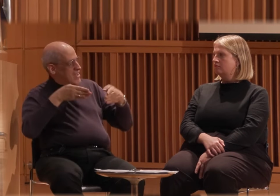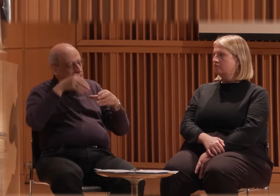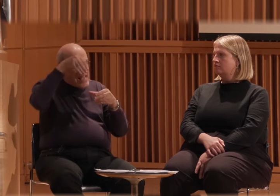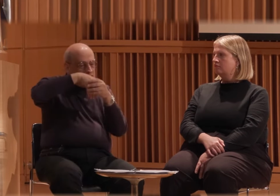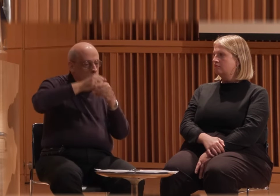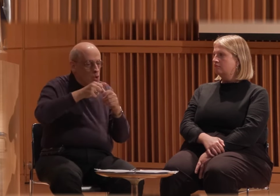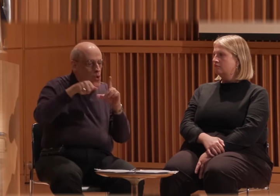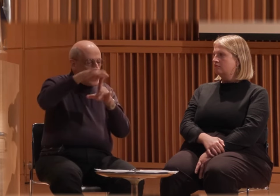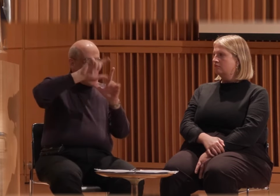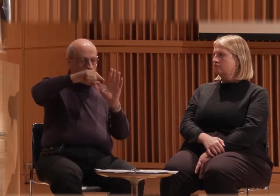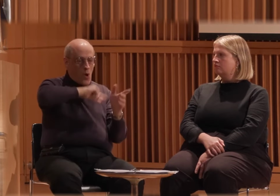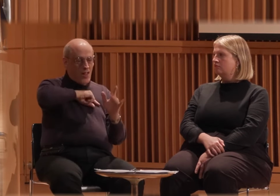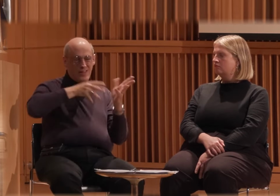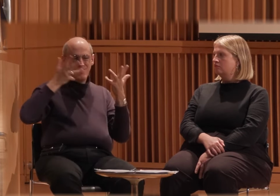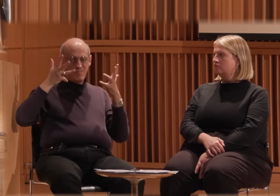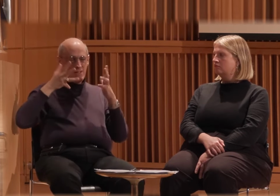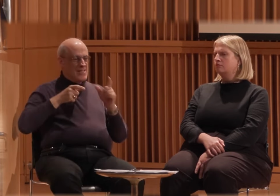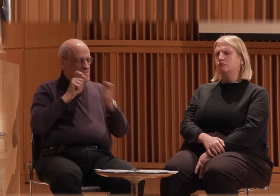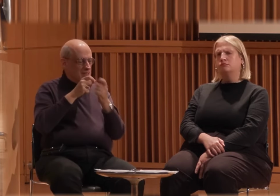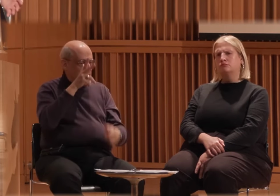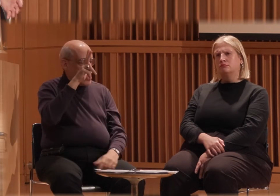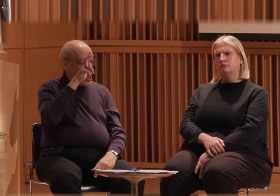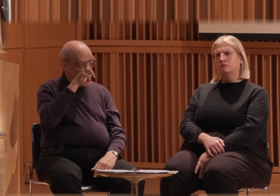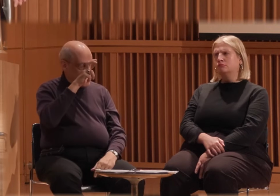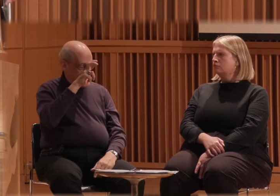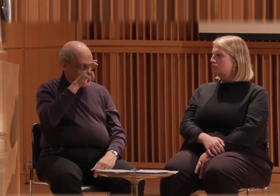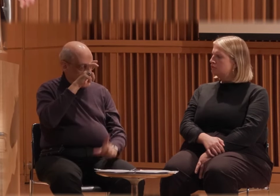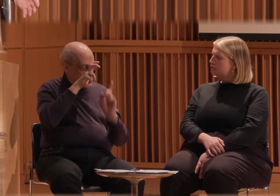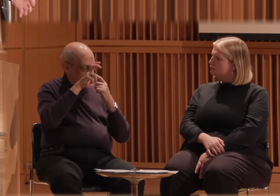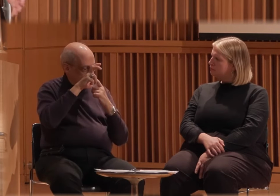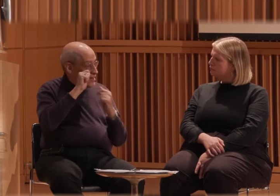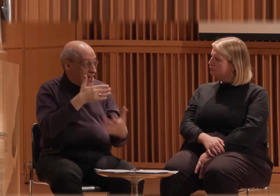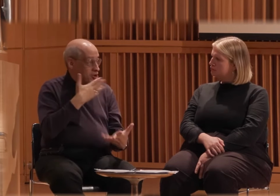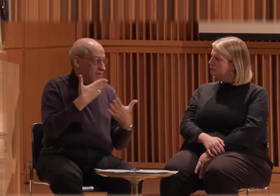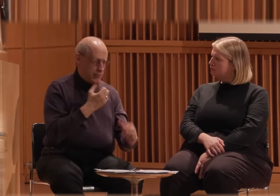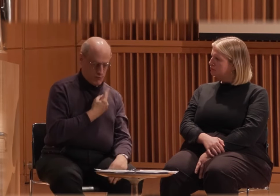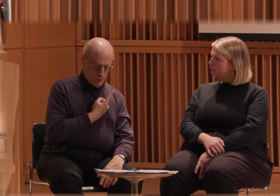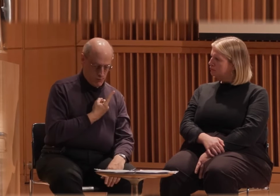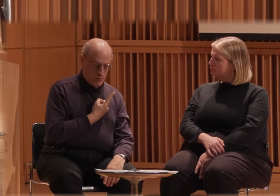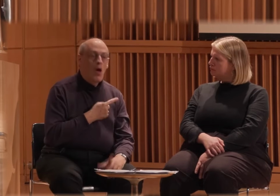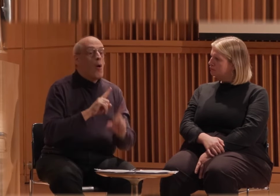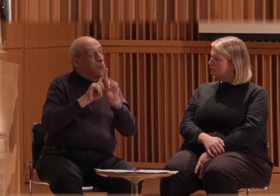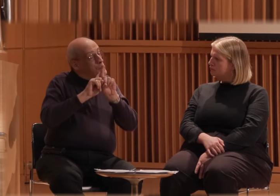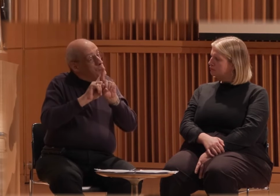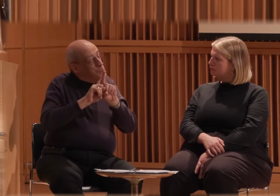air quality and particularly cockroaches. Now, cockroaches are not good things, so you know, they were glad people were